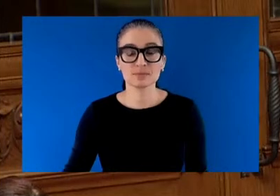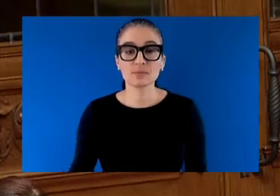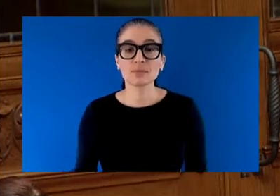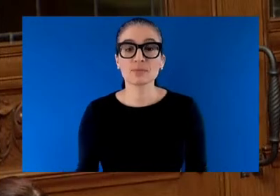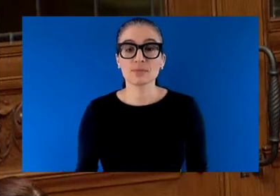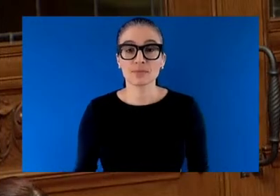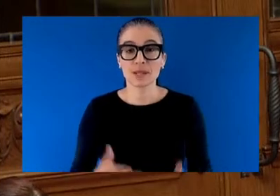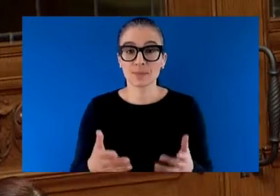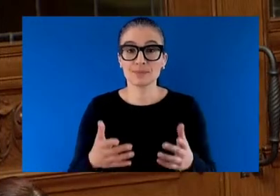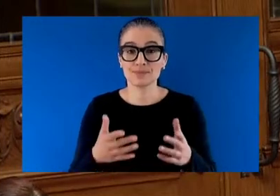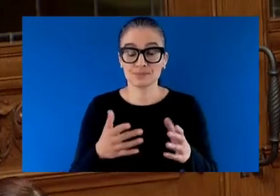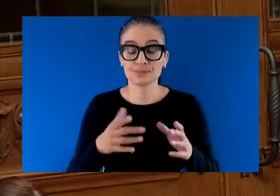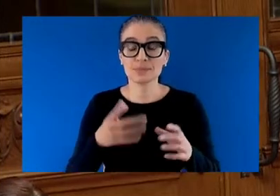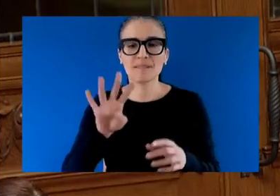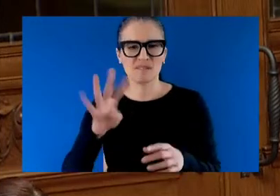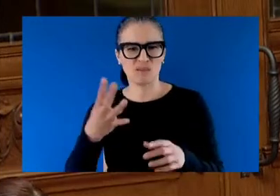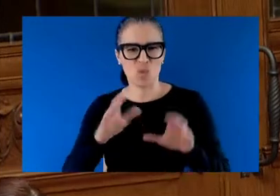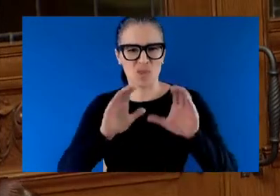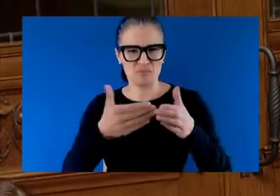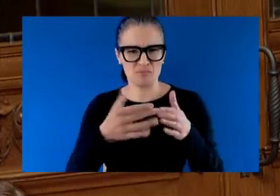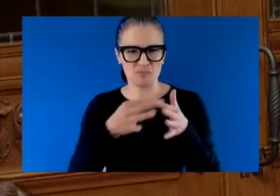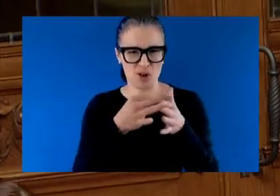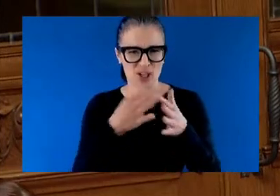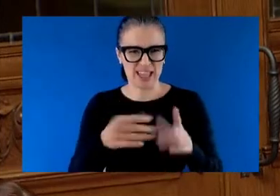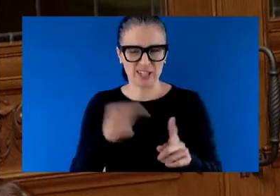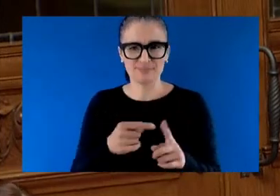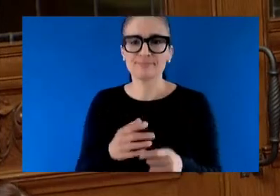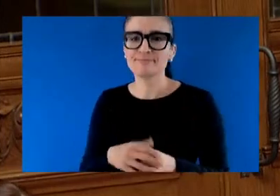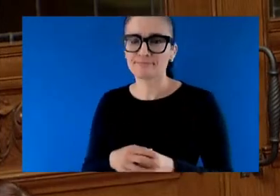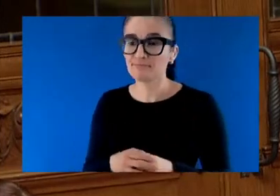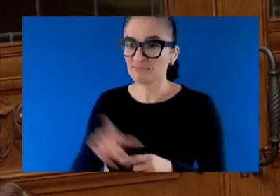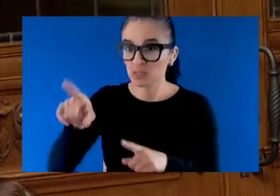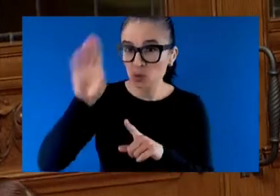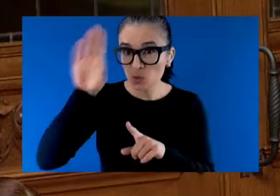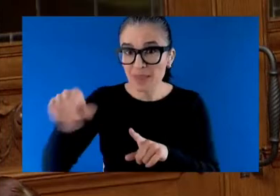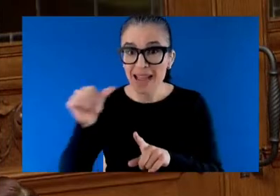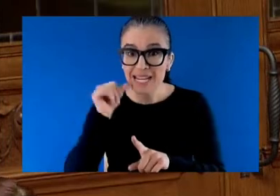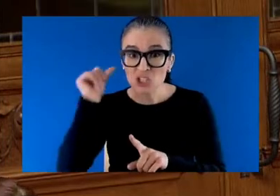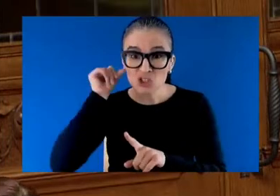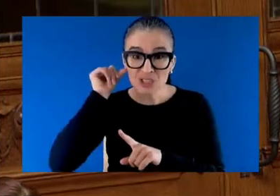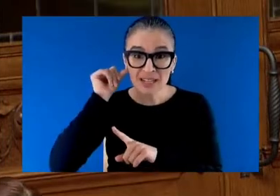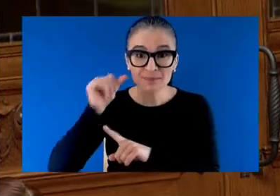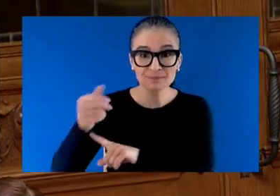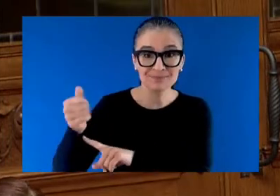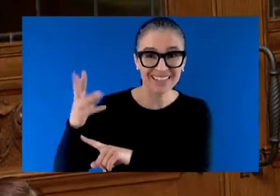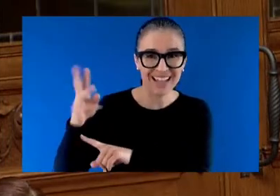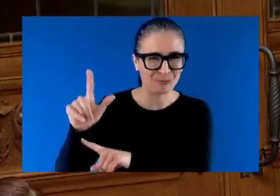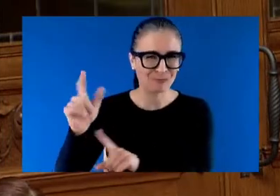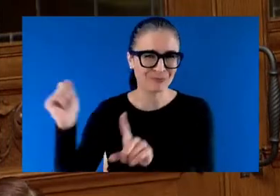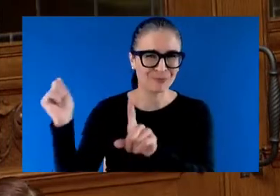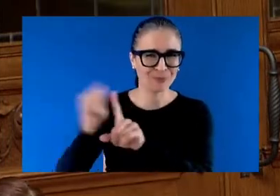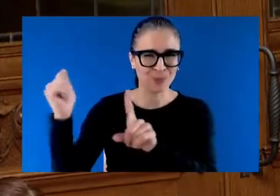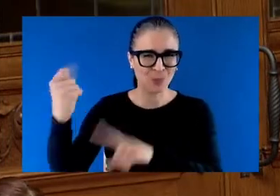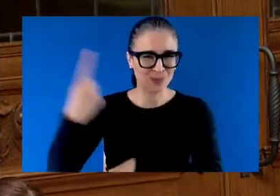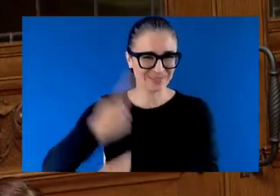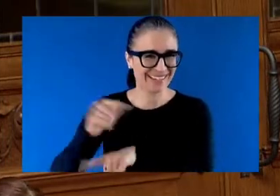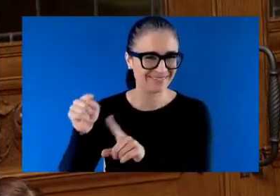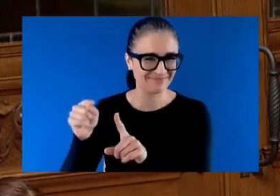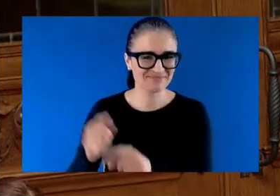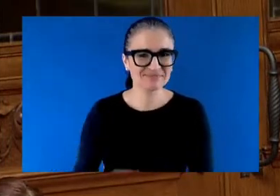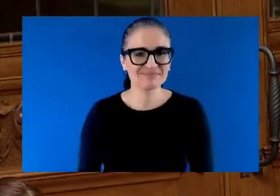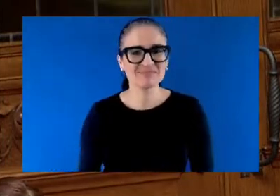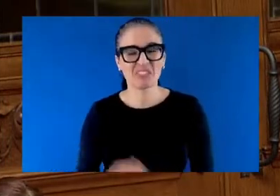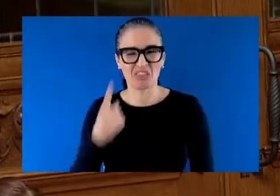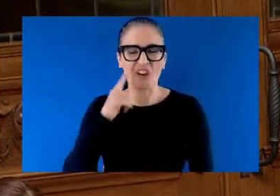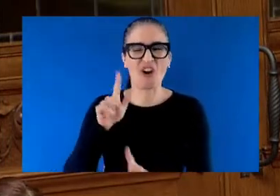NDP Premier played a joke on all British Columbians because on April 1st, he raised the carbon tax again.